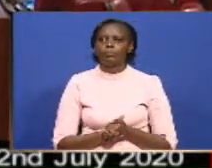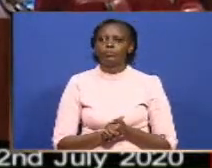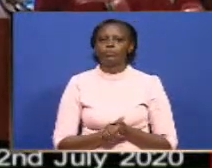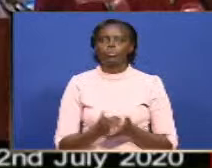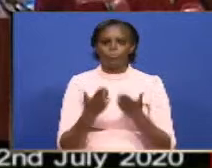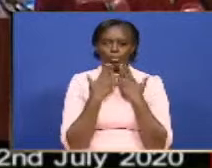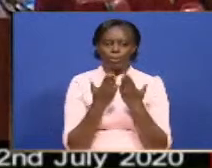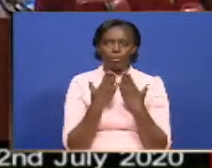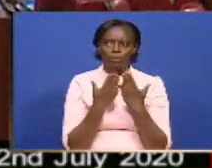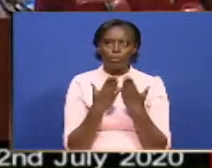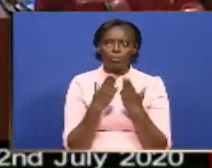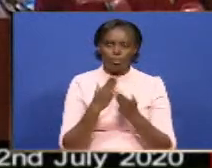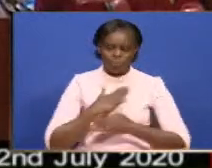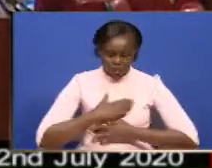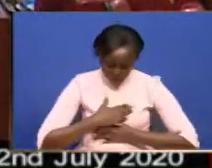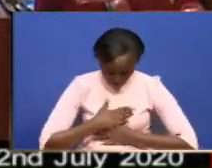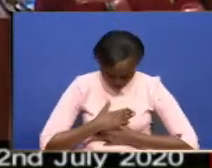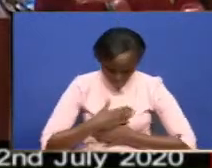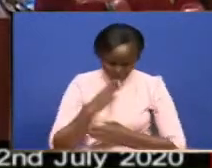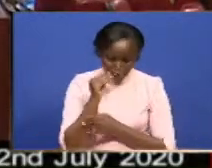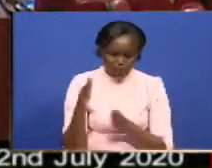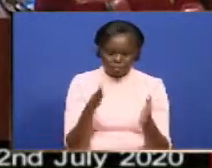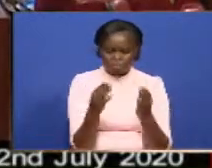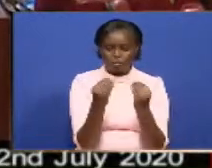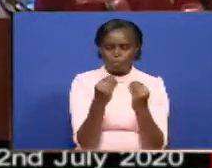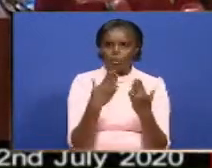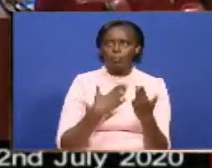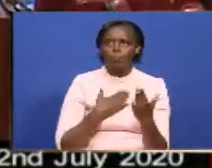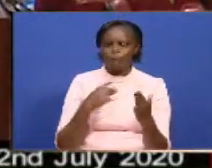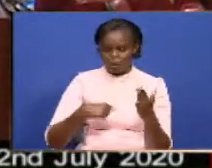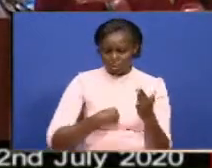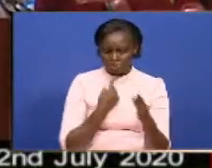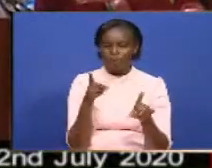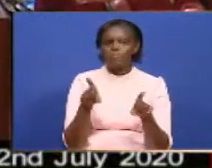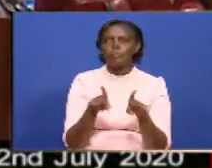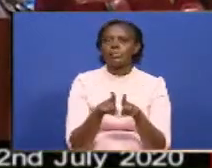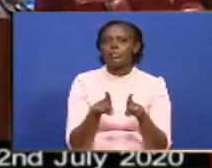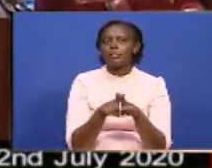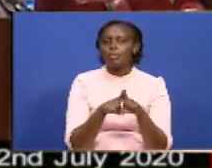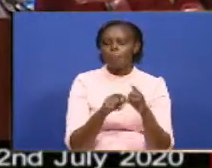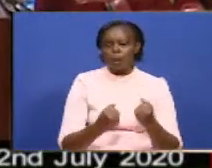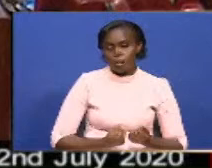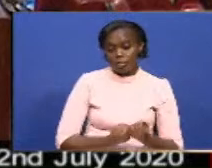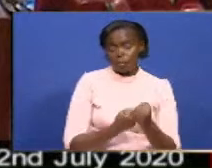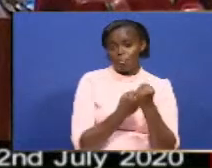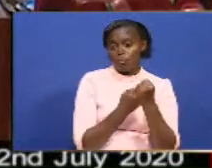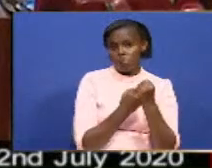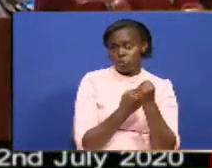Asante sana Mheshimiwa Spika kwa kunipatia nafasi hii pia mimi kuunga mkono